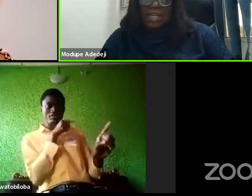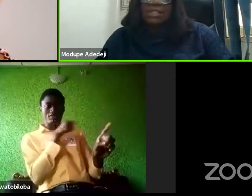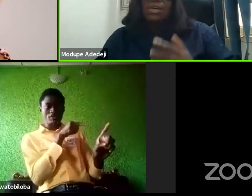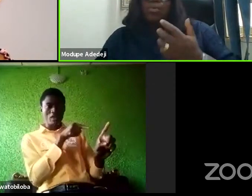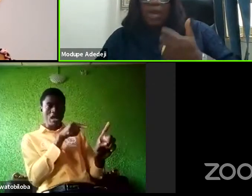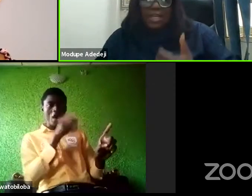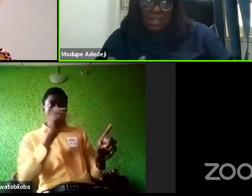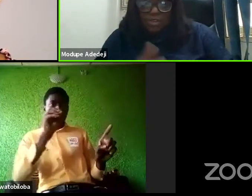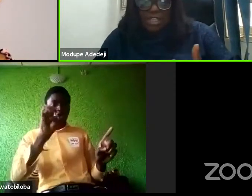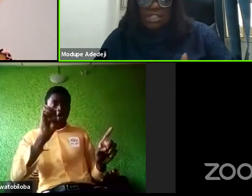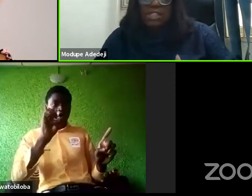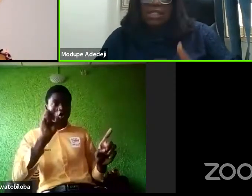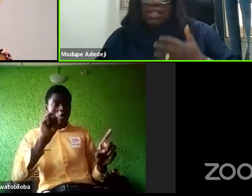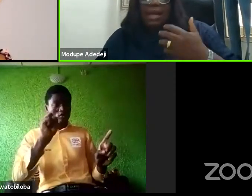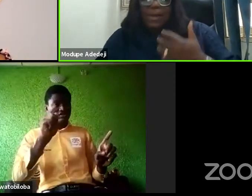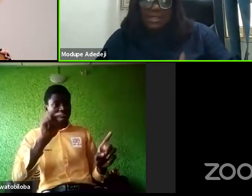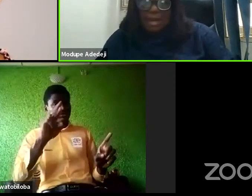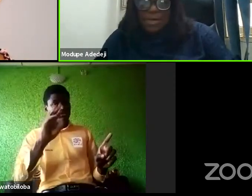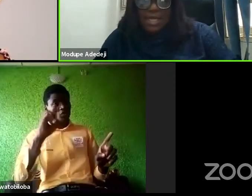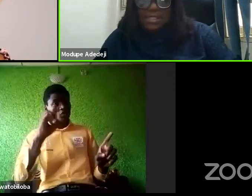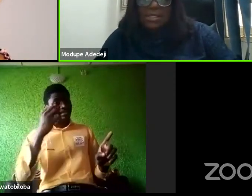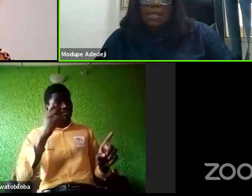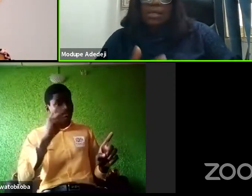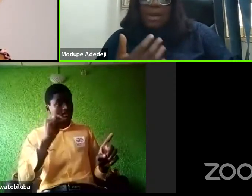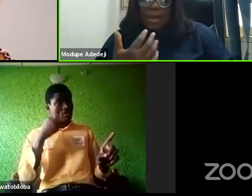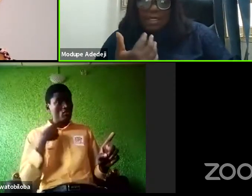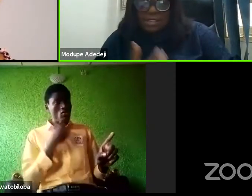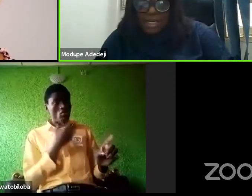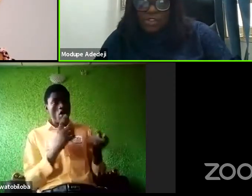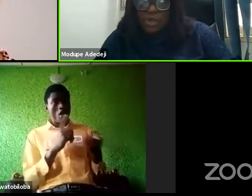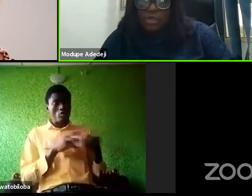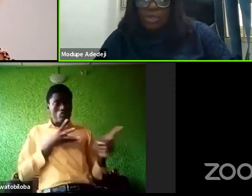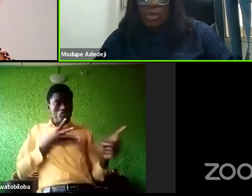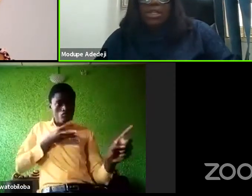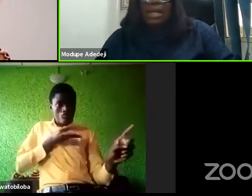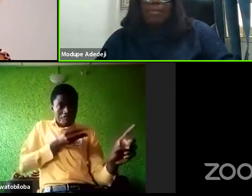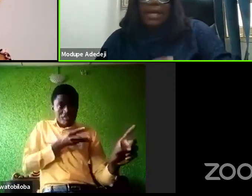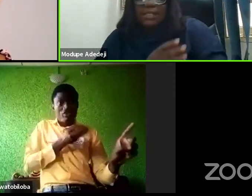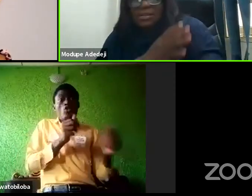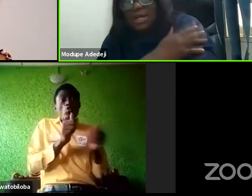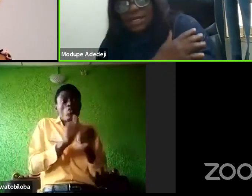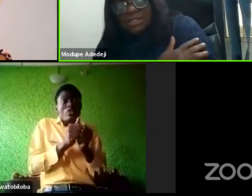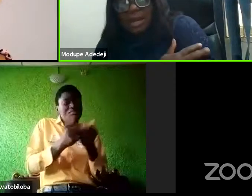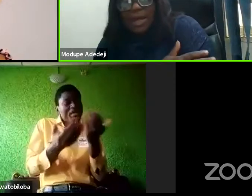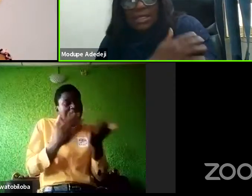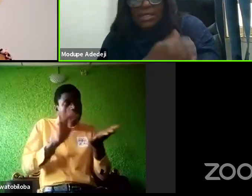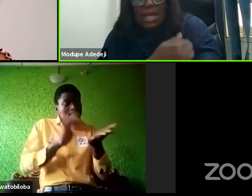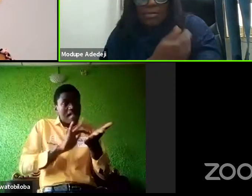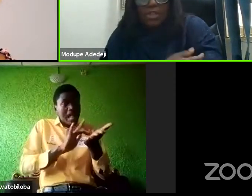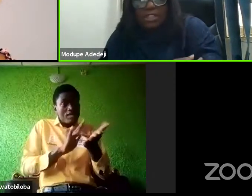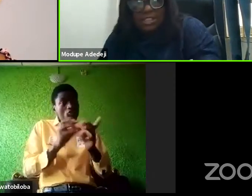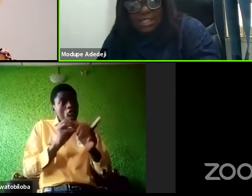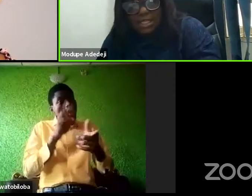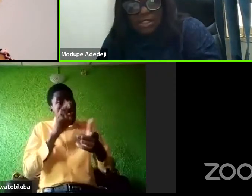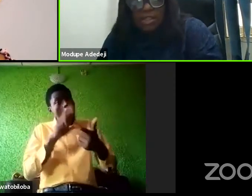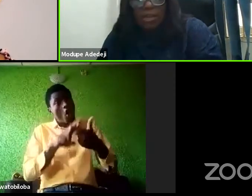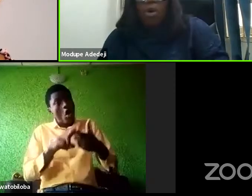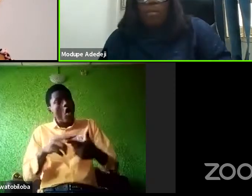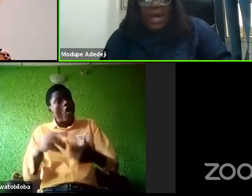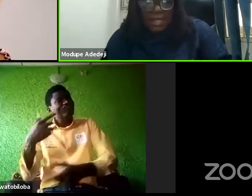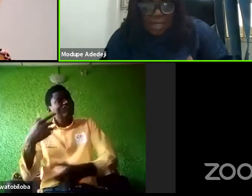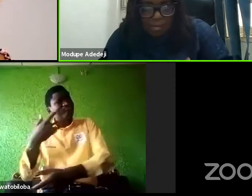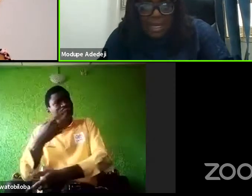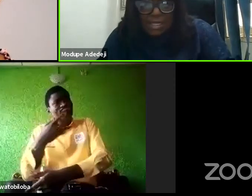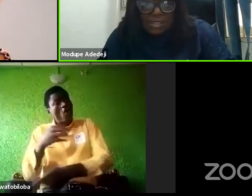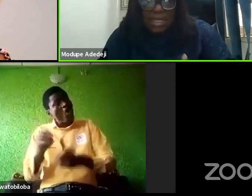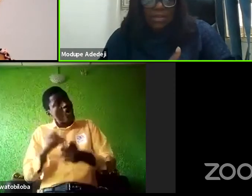exogenously. That means that we are giving it either by tablets, either by injection, either by transdermally, that means under the skin,